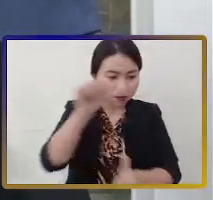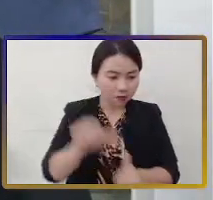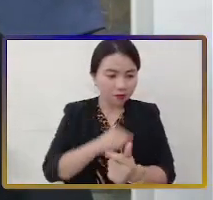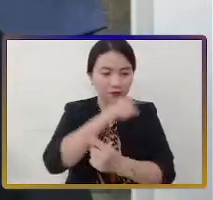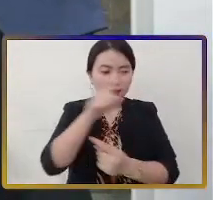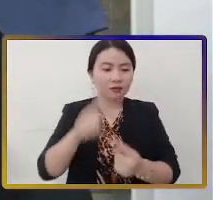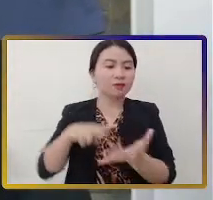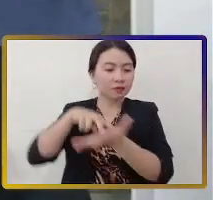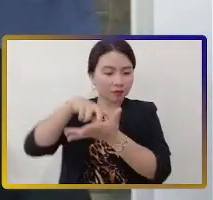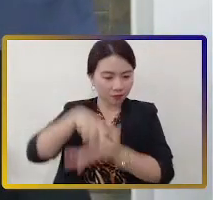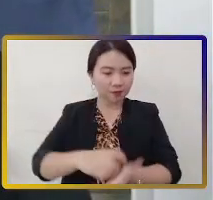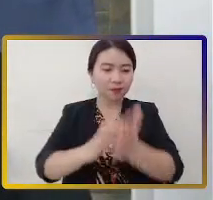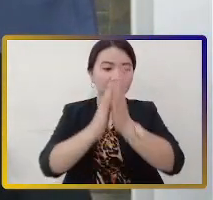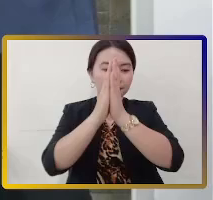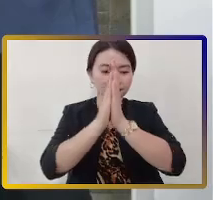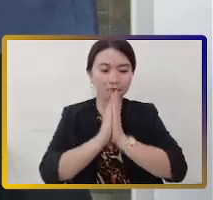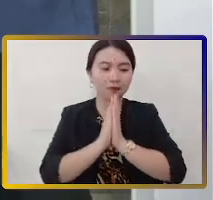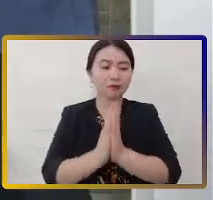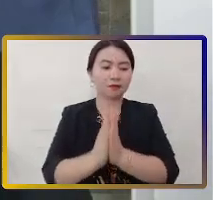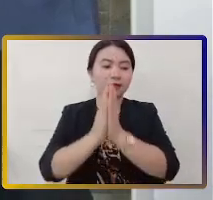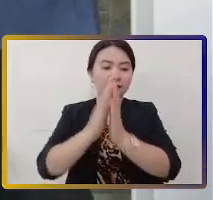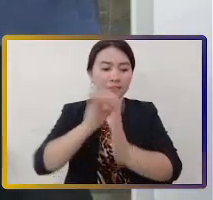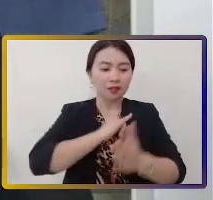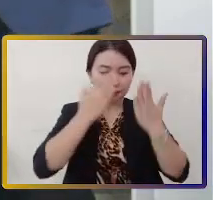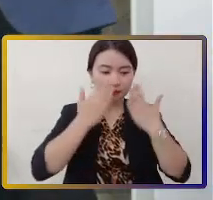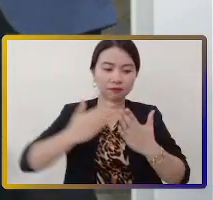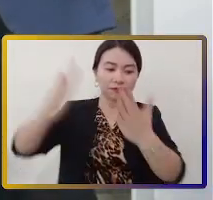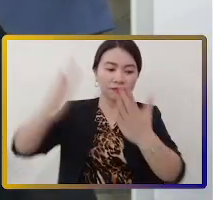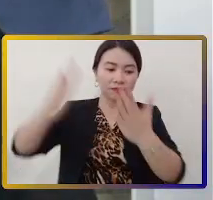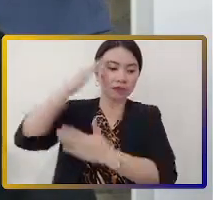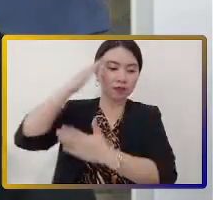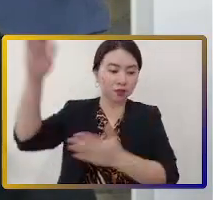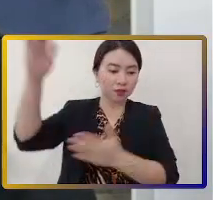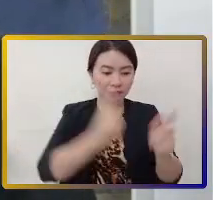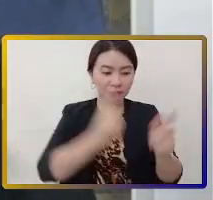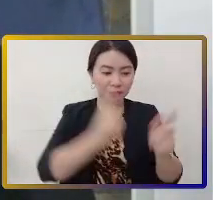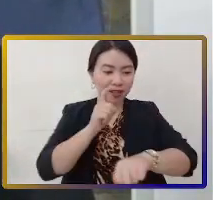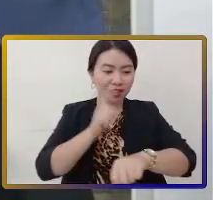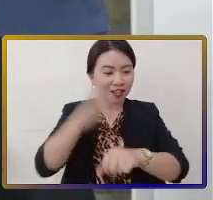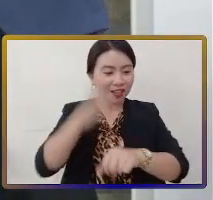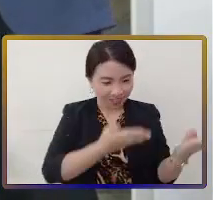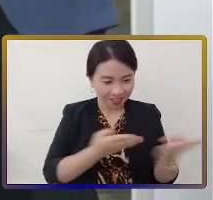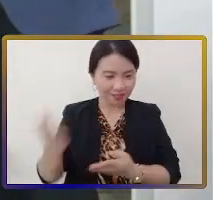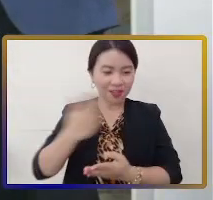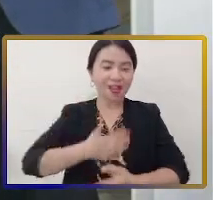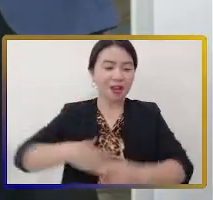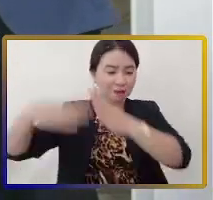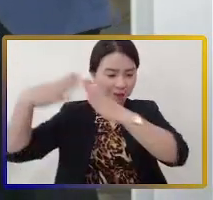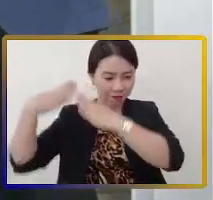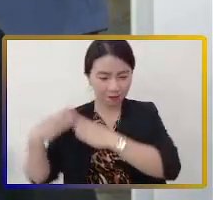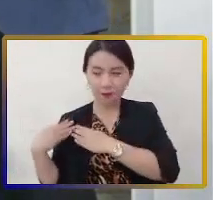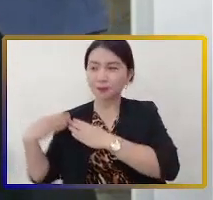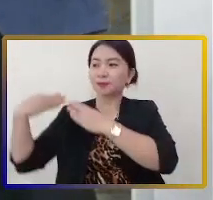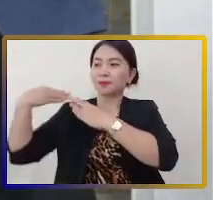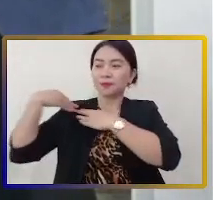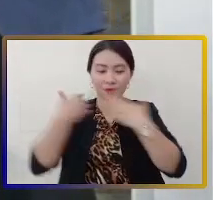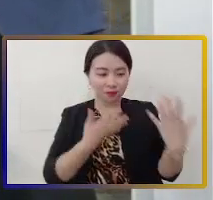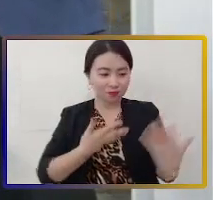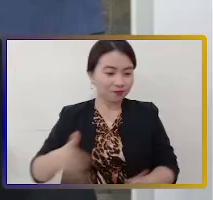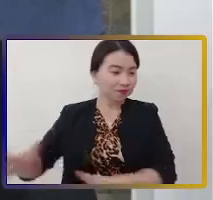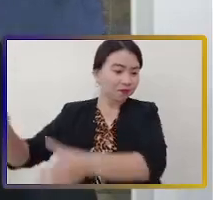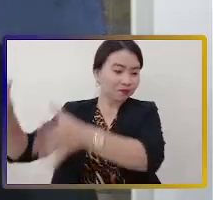surrounds me when I kneel to pray. And I thank him for the moment when he lifted my